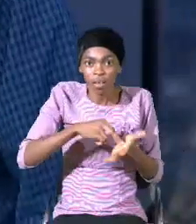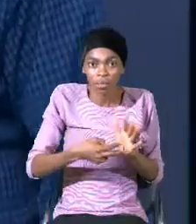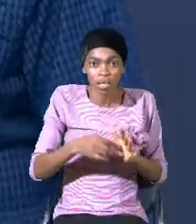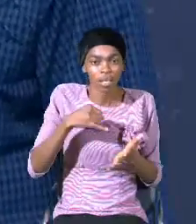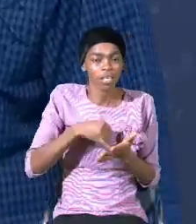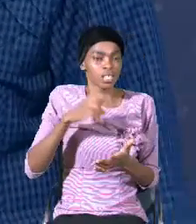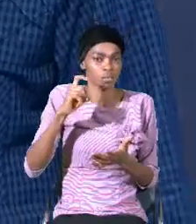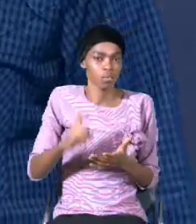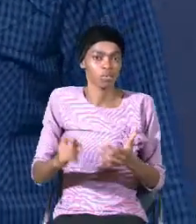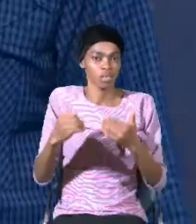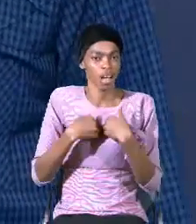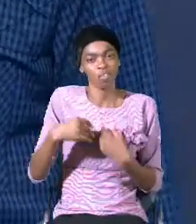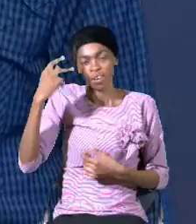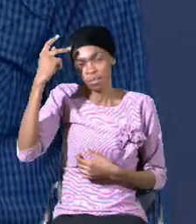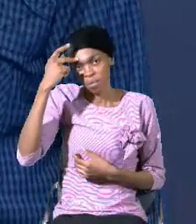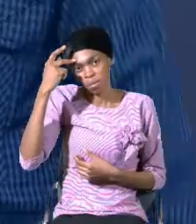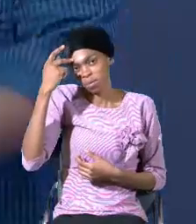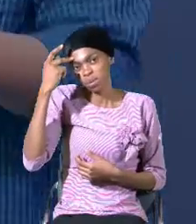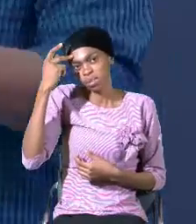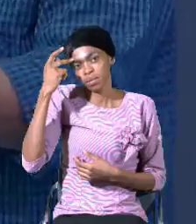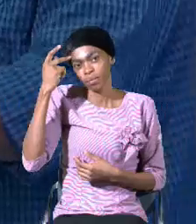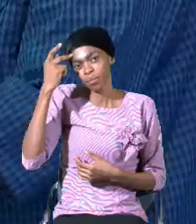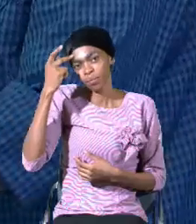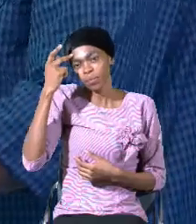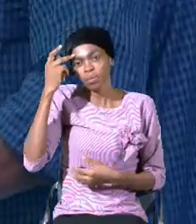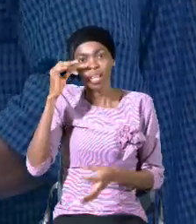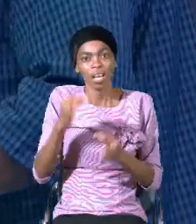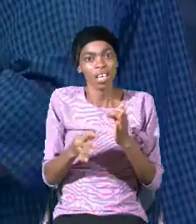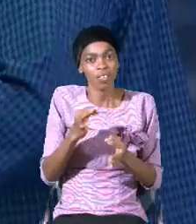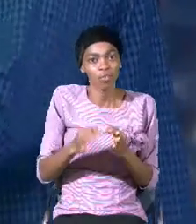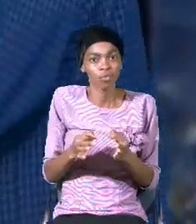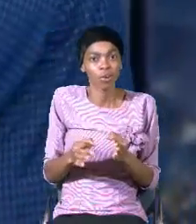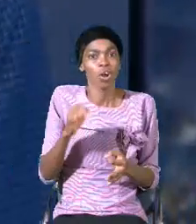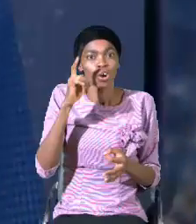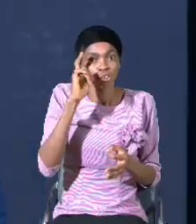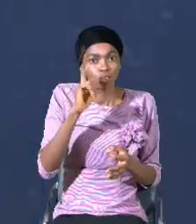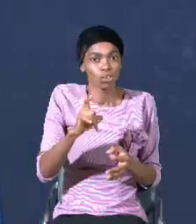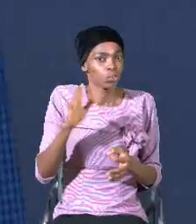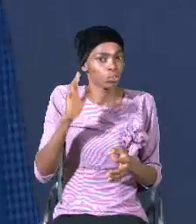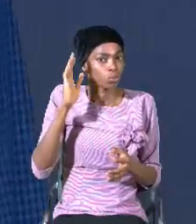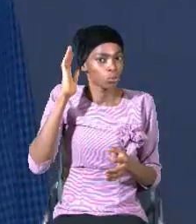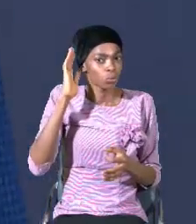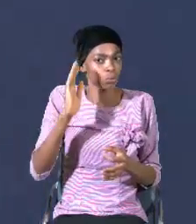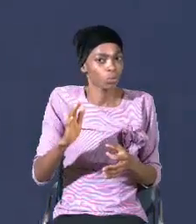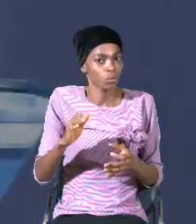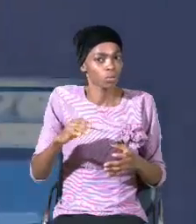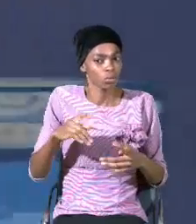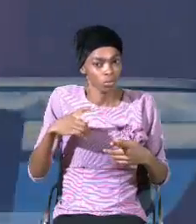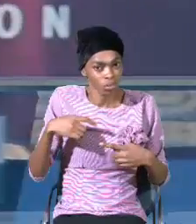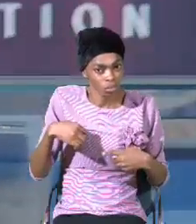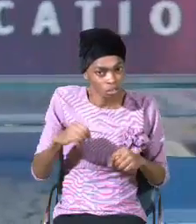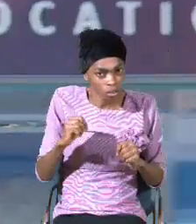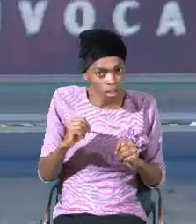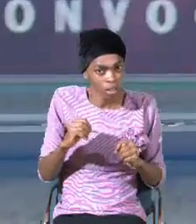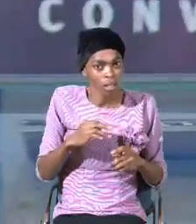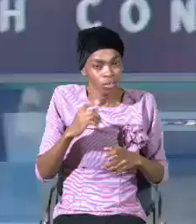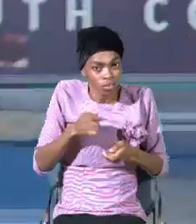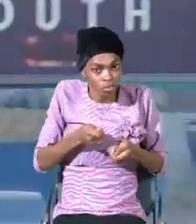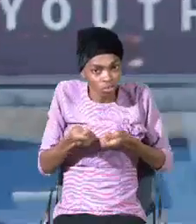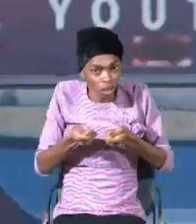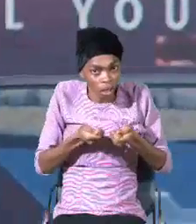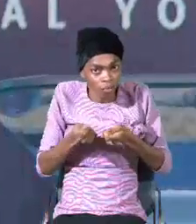have purpose. If you're going to drive your car, your vehicle, if you're going